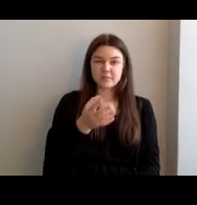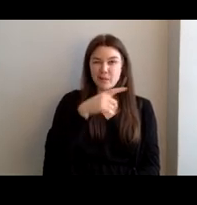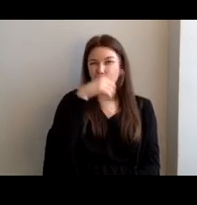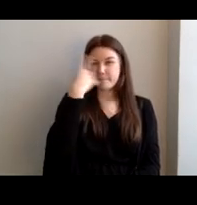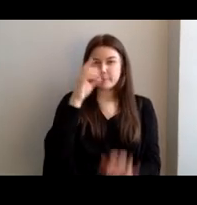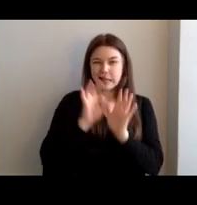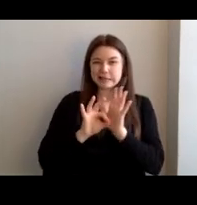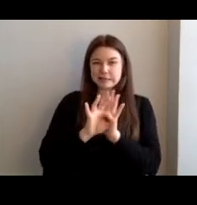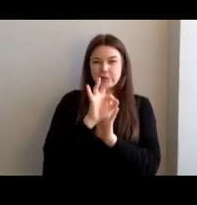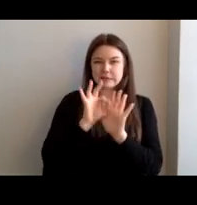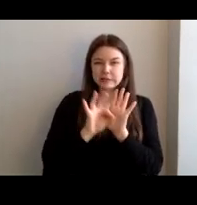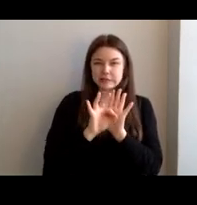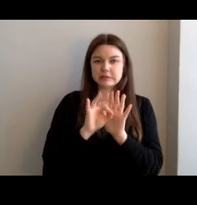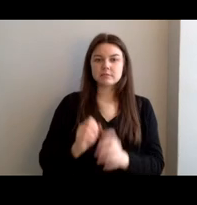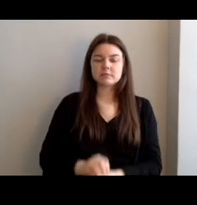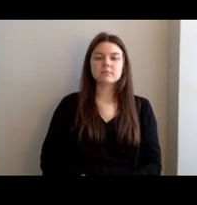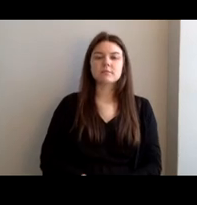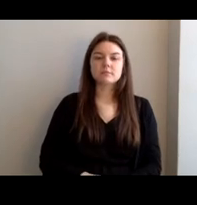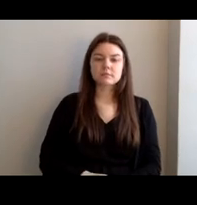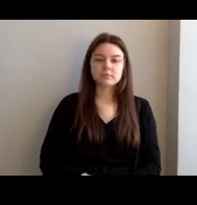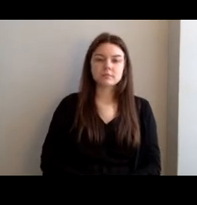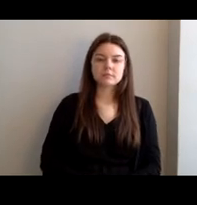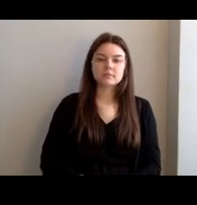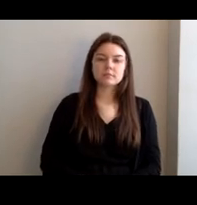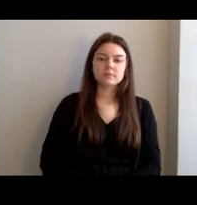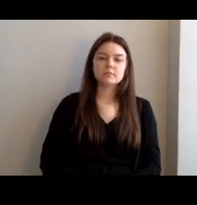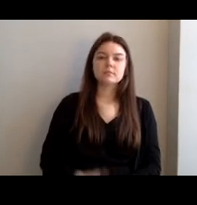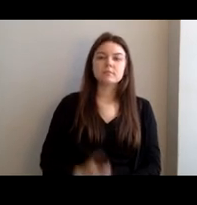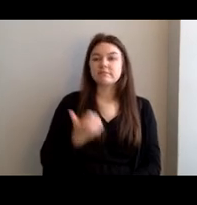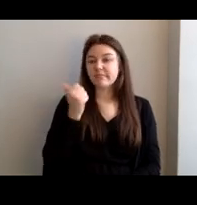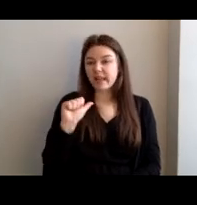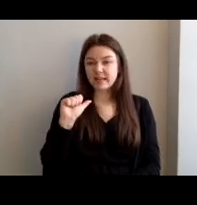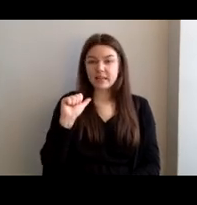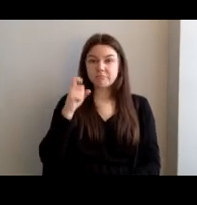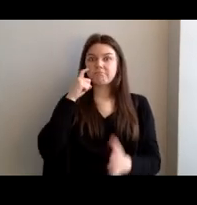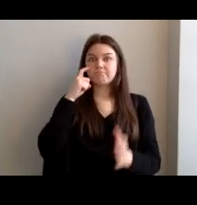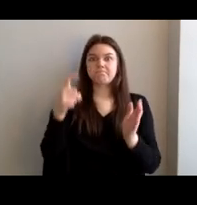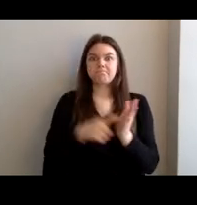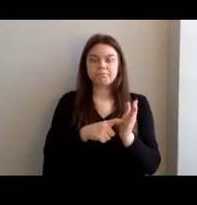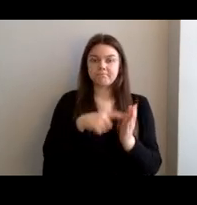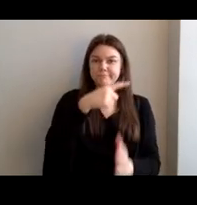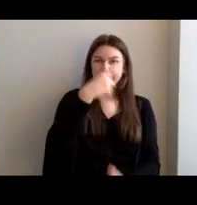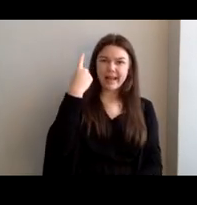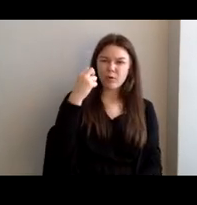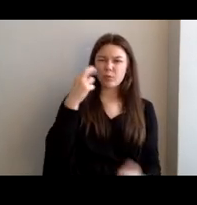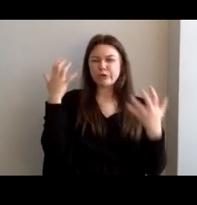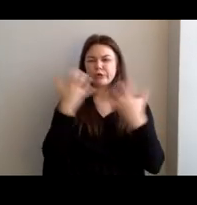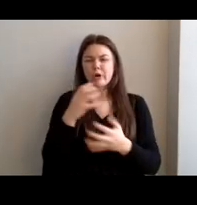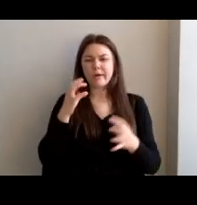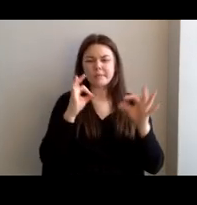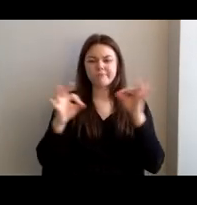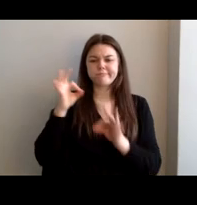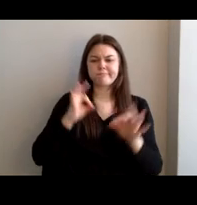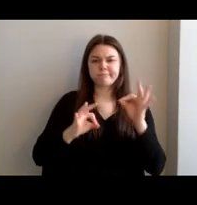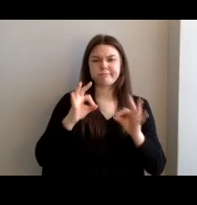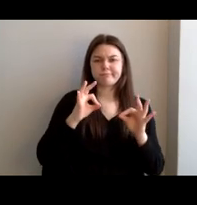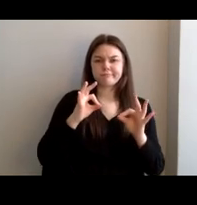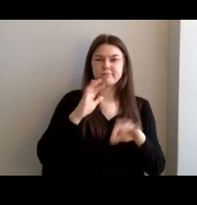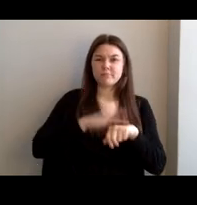spots. Black spots are the presence of any objectionable black or darkened area on the